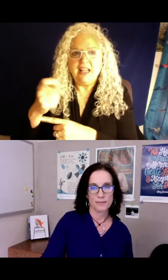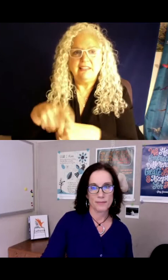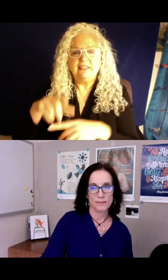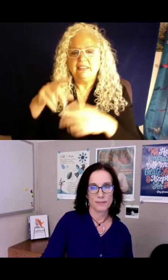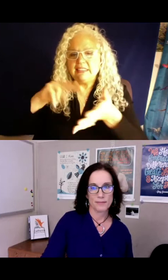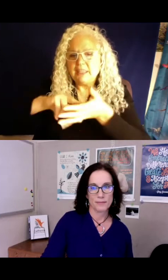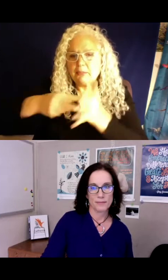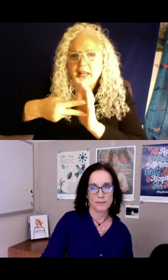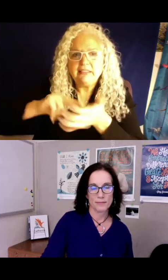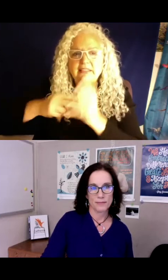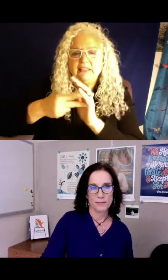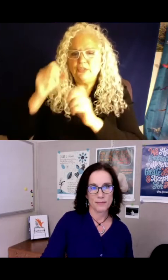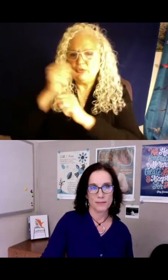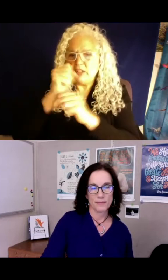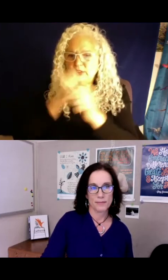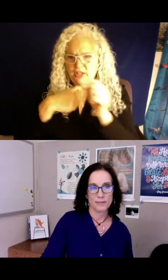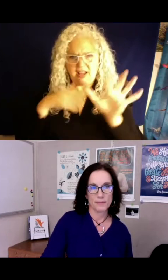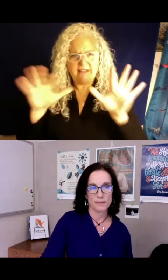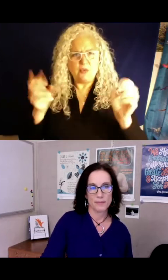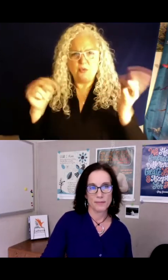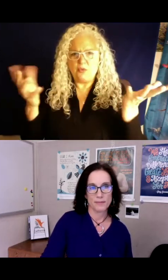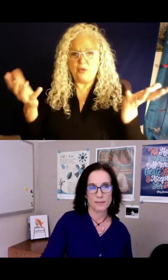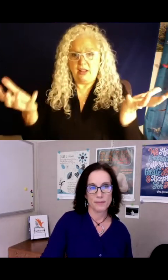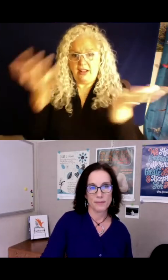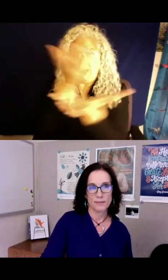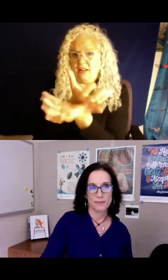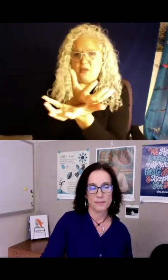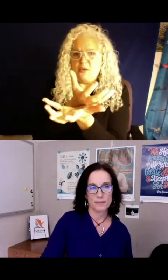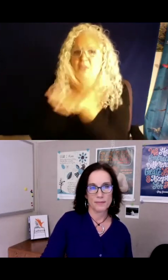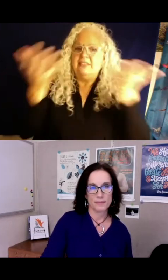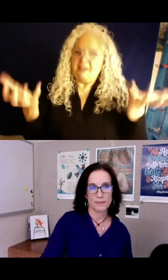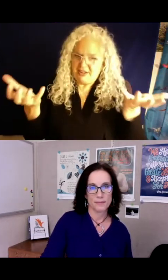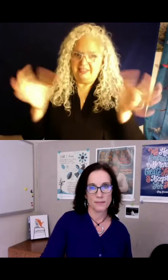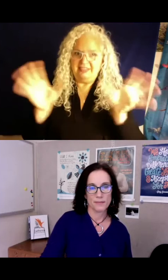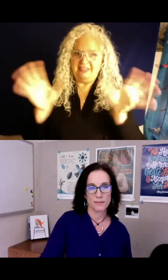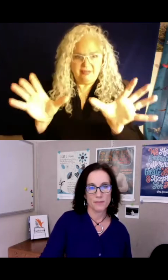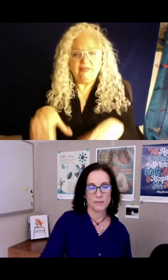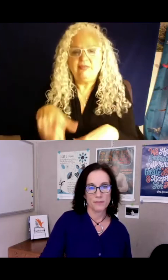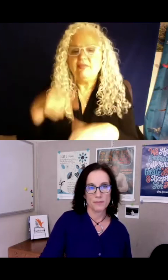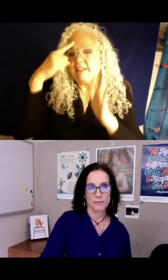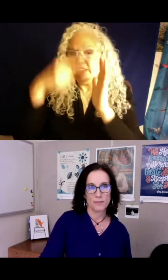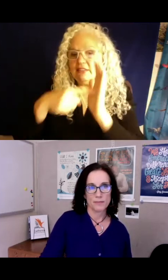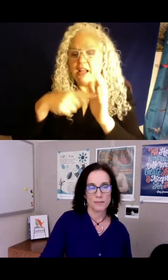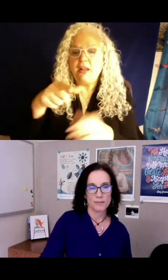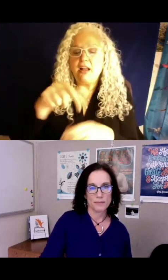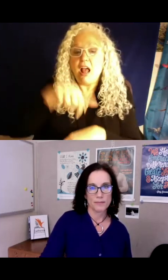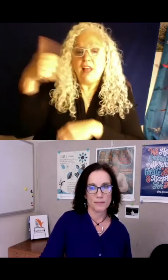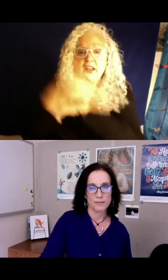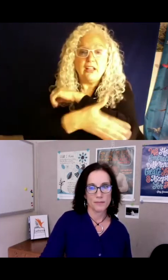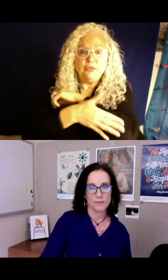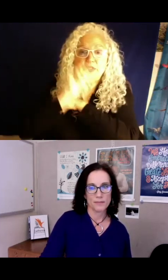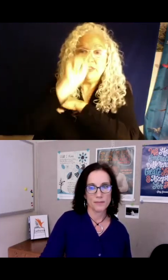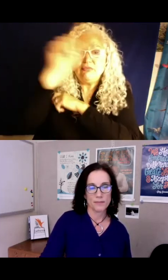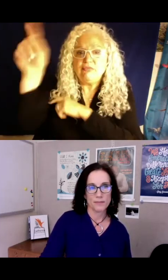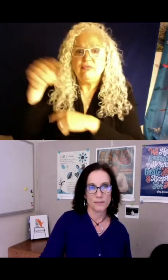own syntax, meanings, different language aspects, and